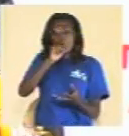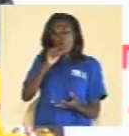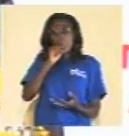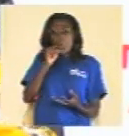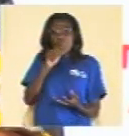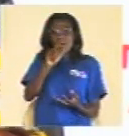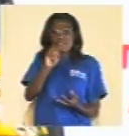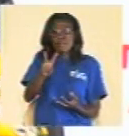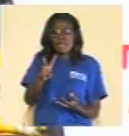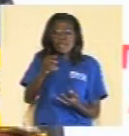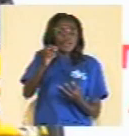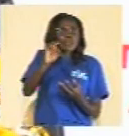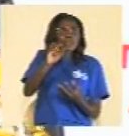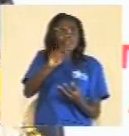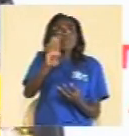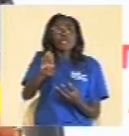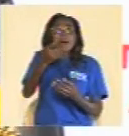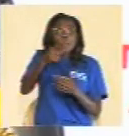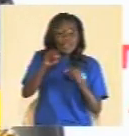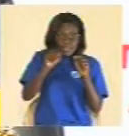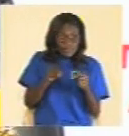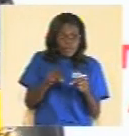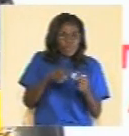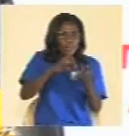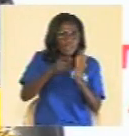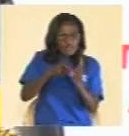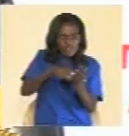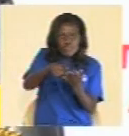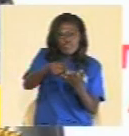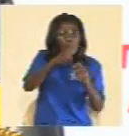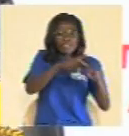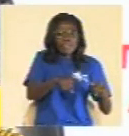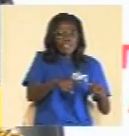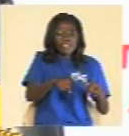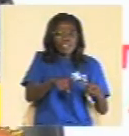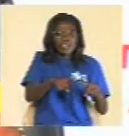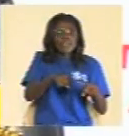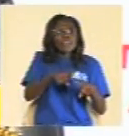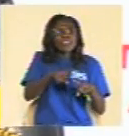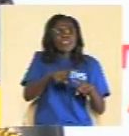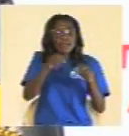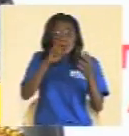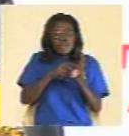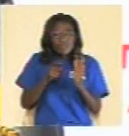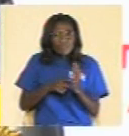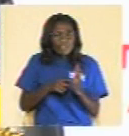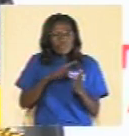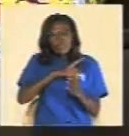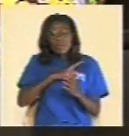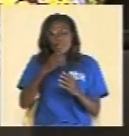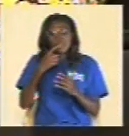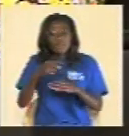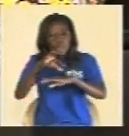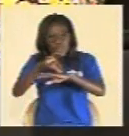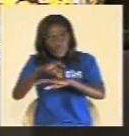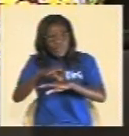is a Mycobacterium leprae, so it's different. And the reason it's called Hansen's disease, it's actually in honor of the doctor,